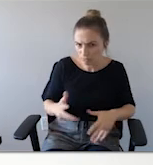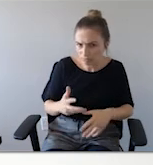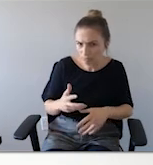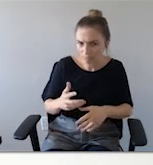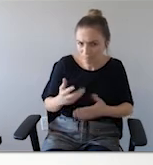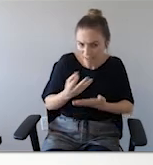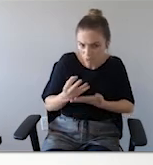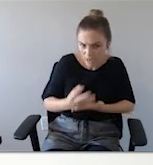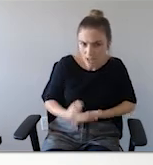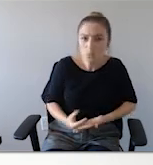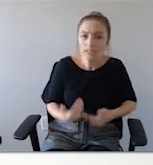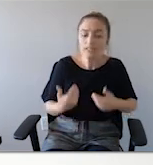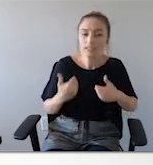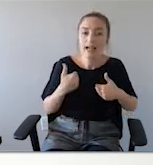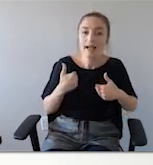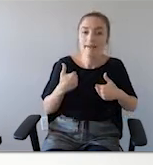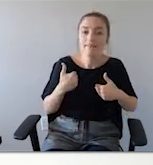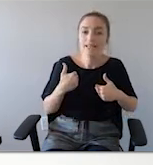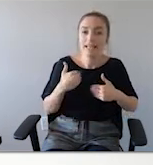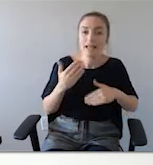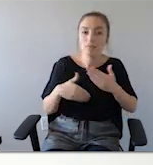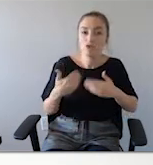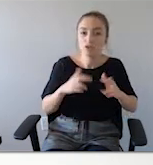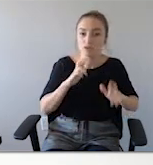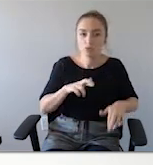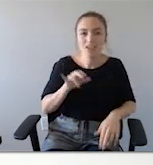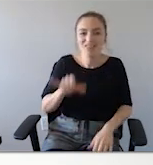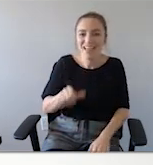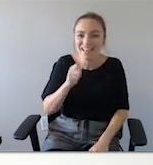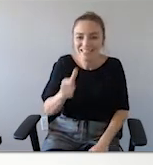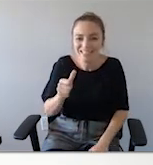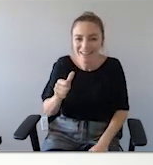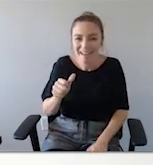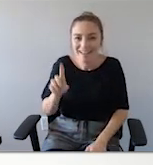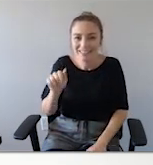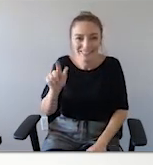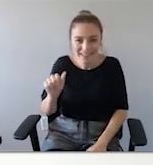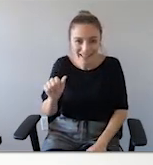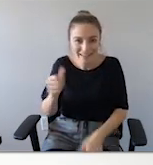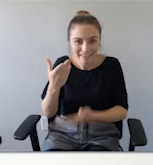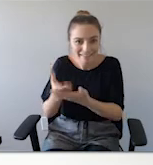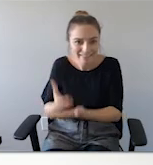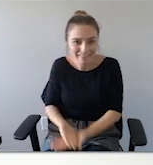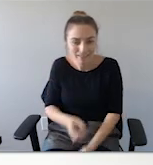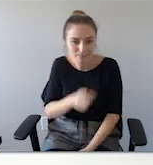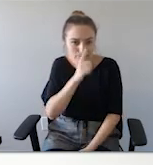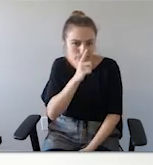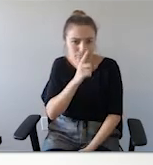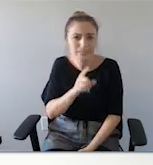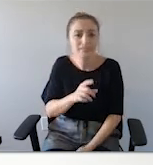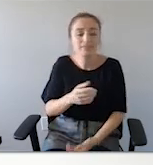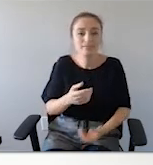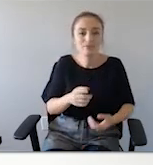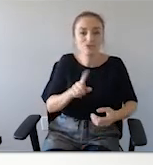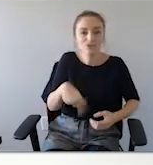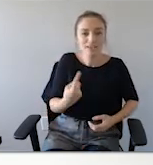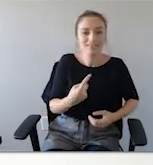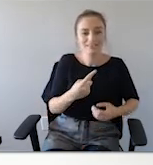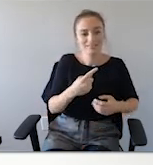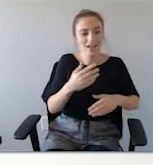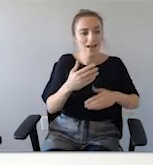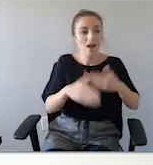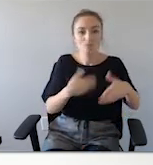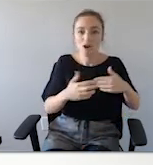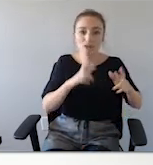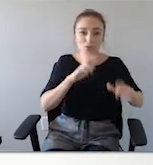weeks. That's not data. That's just a progress report with some numbers on it. That's not data. I